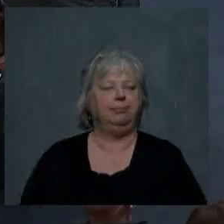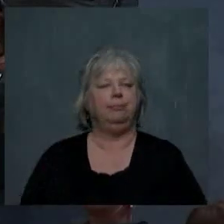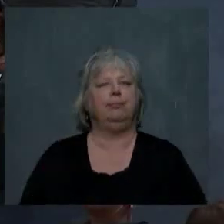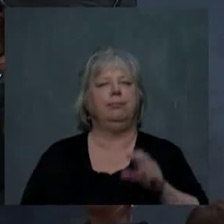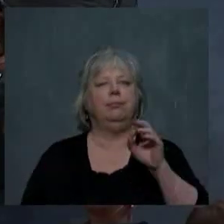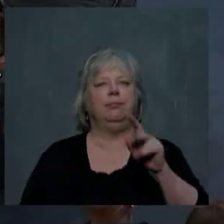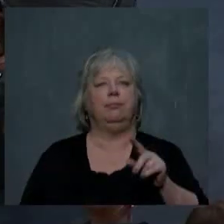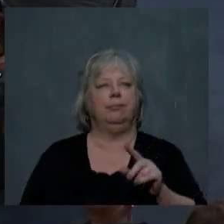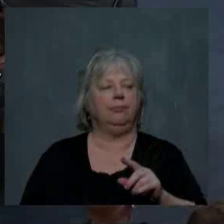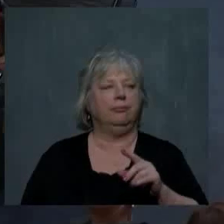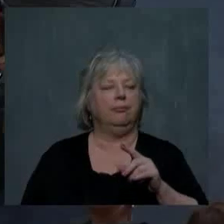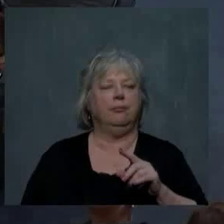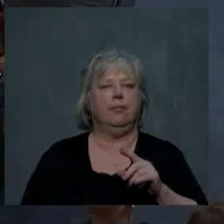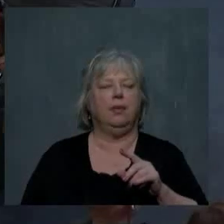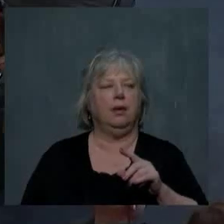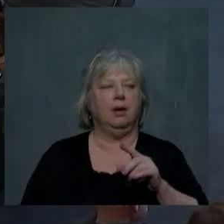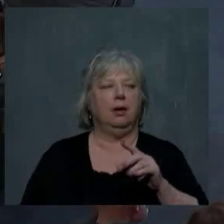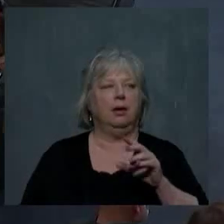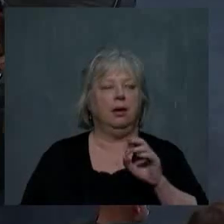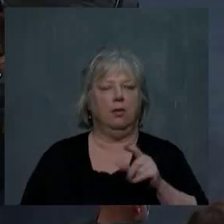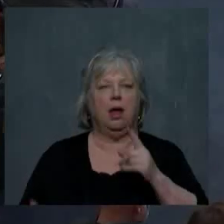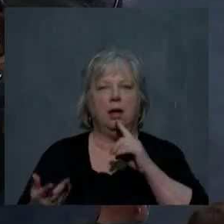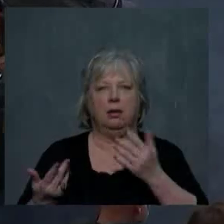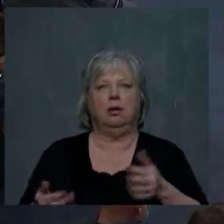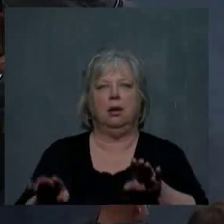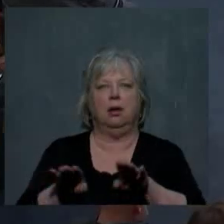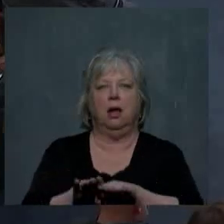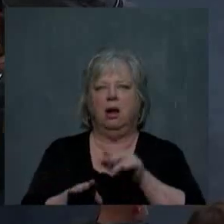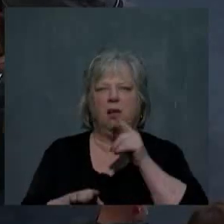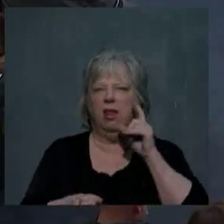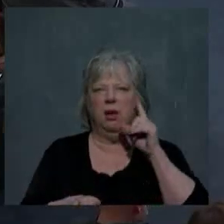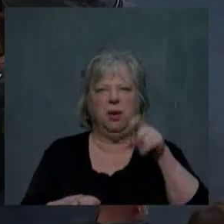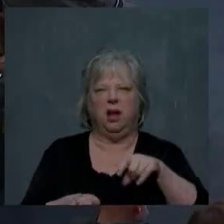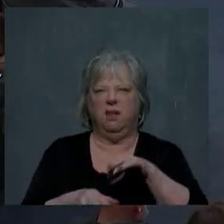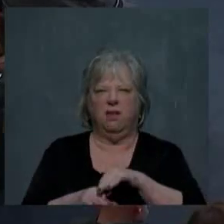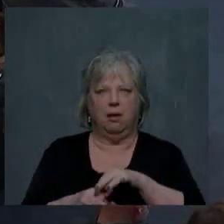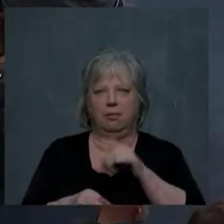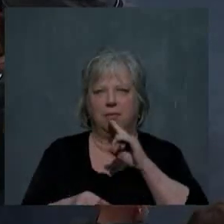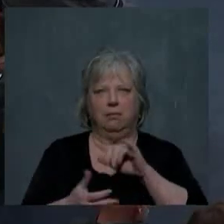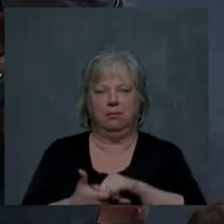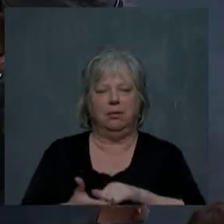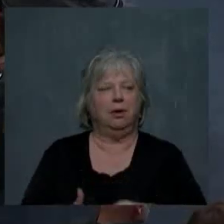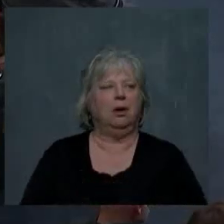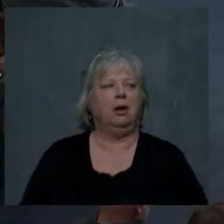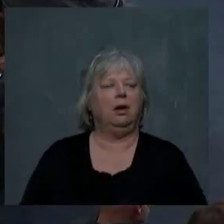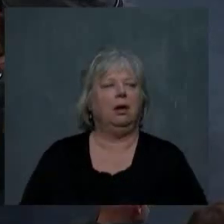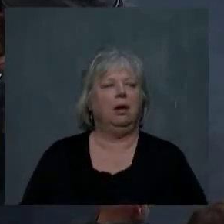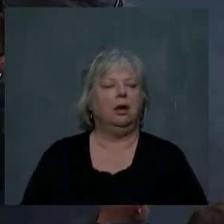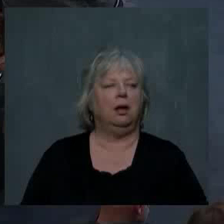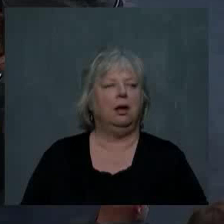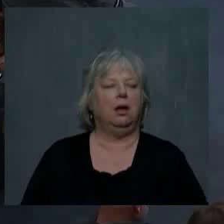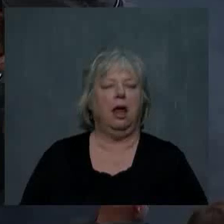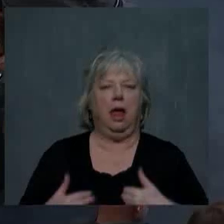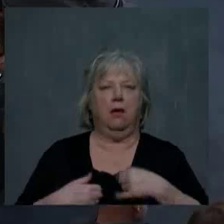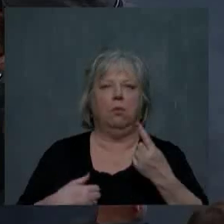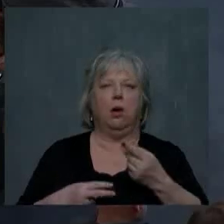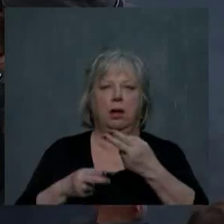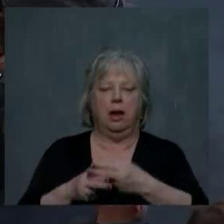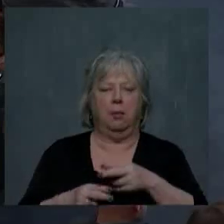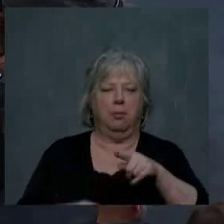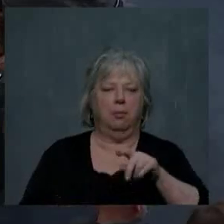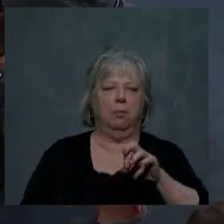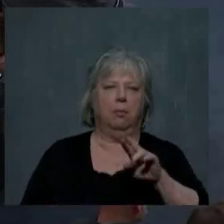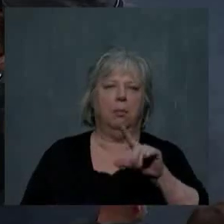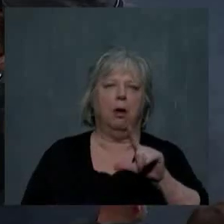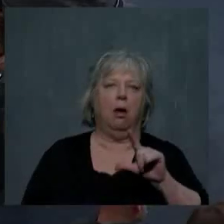Okay. Nominations closed. I don't think we need to take a vote on that. So we have one nominee, Paul